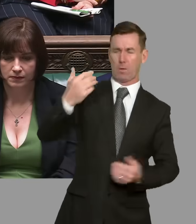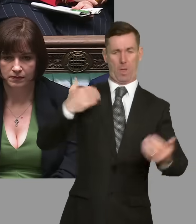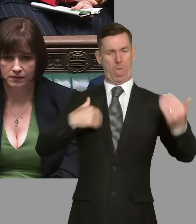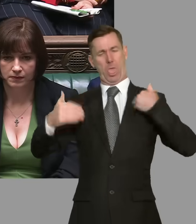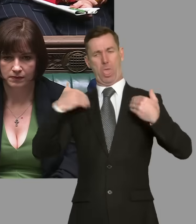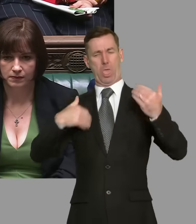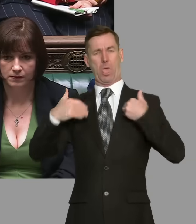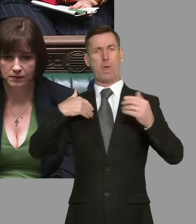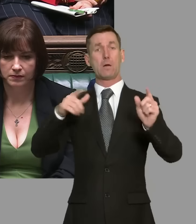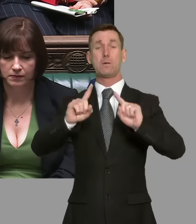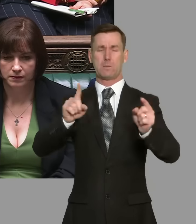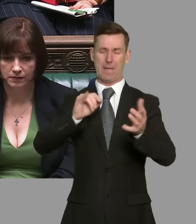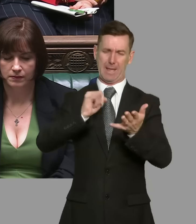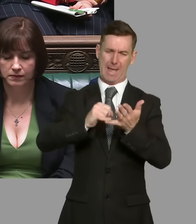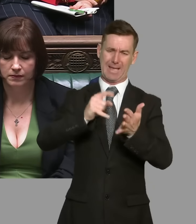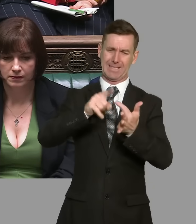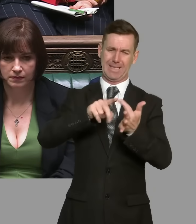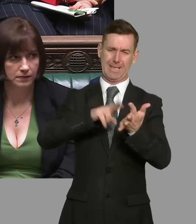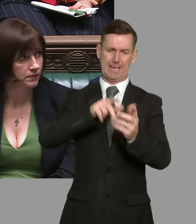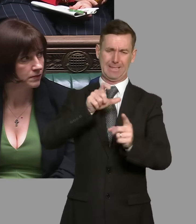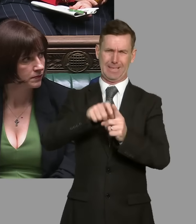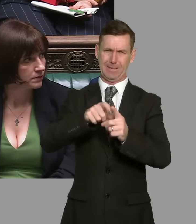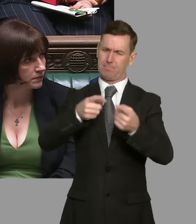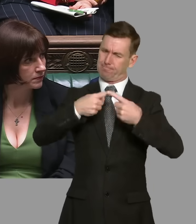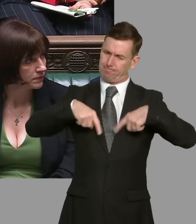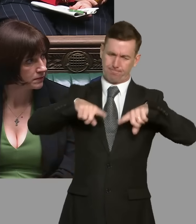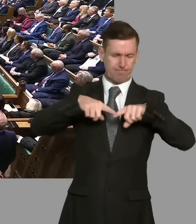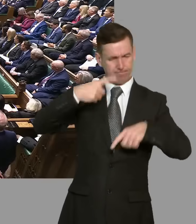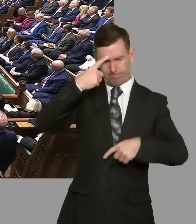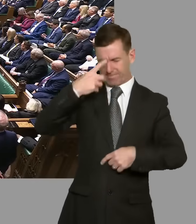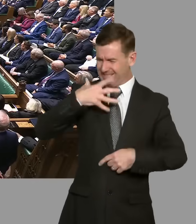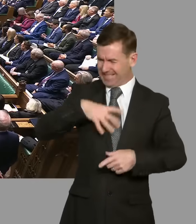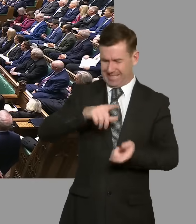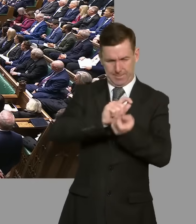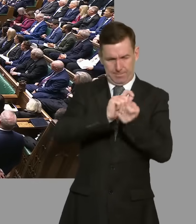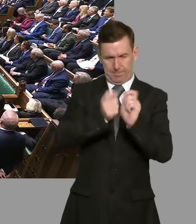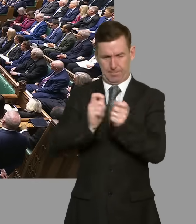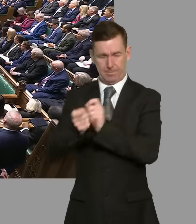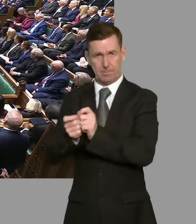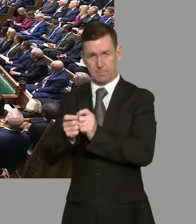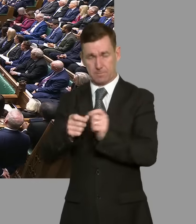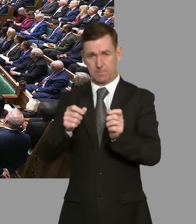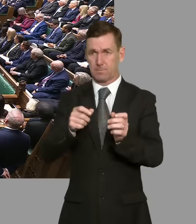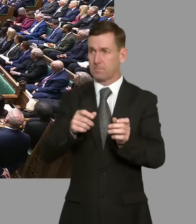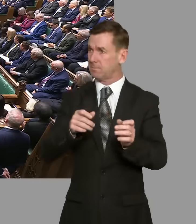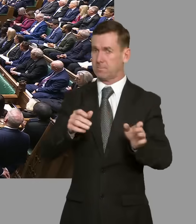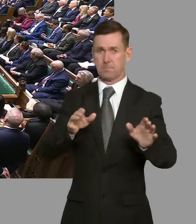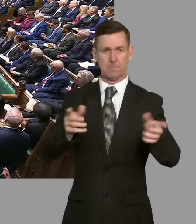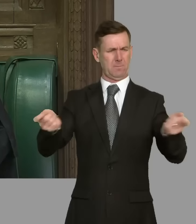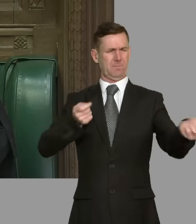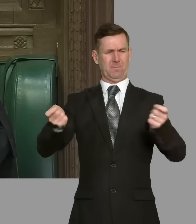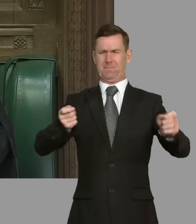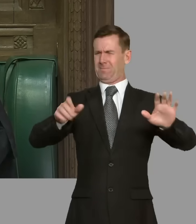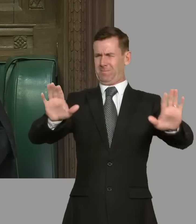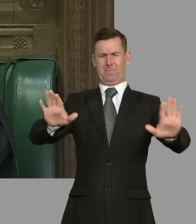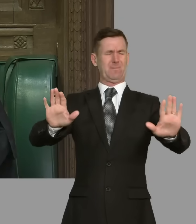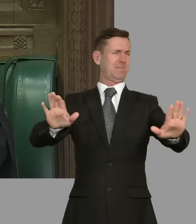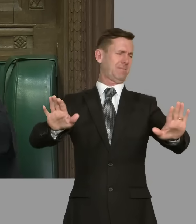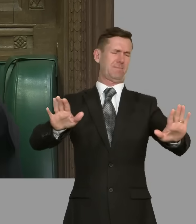he's highlighted, the problem he's highlighted... Order. Sorry, Prime Minister. Mr Oldham, as Shadow